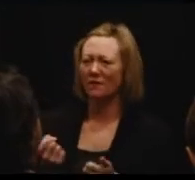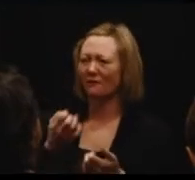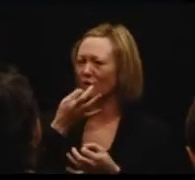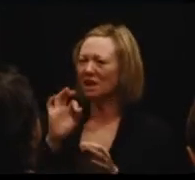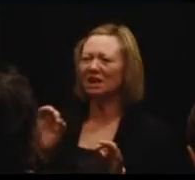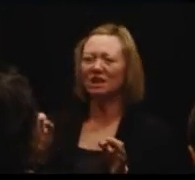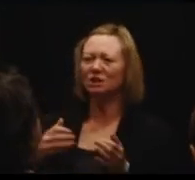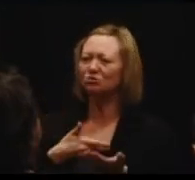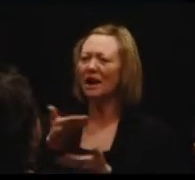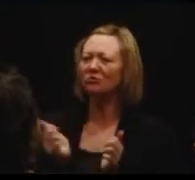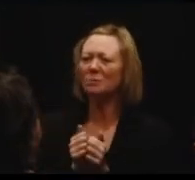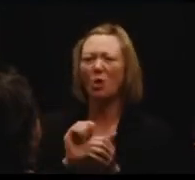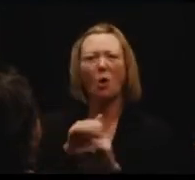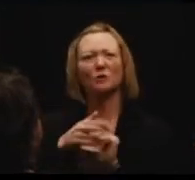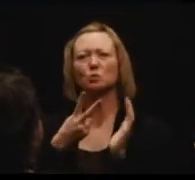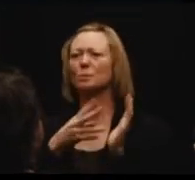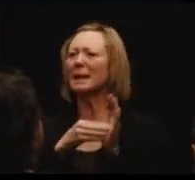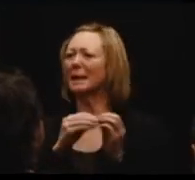that. But what would you,